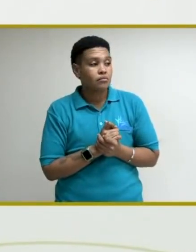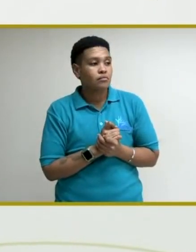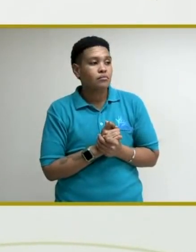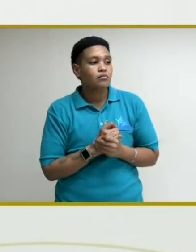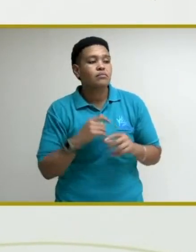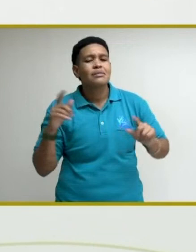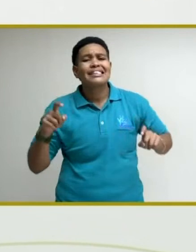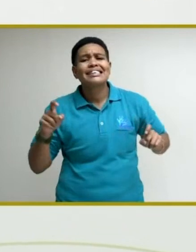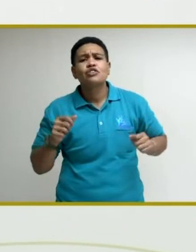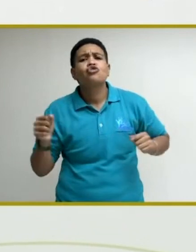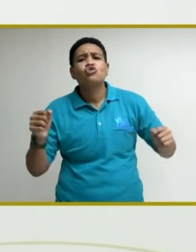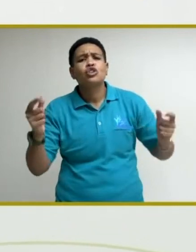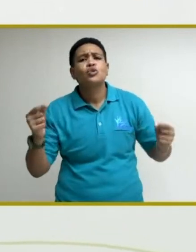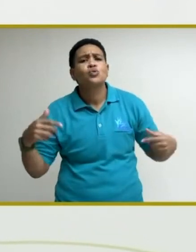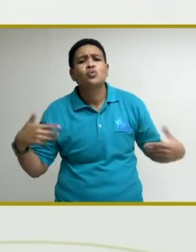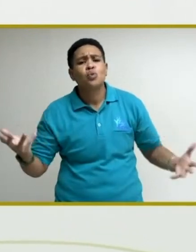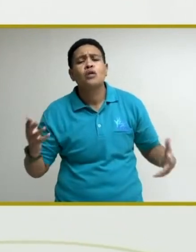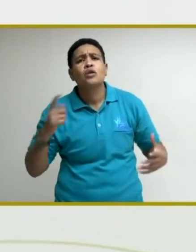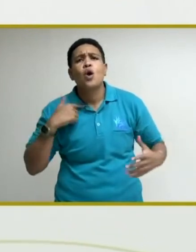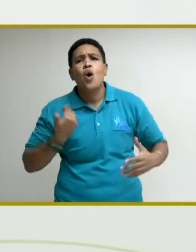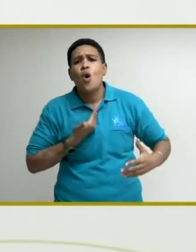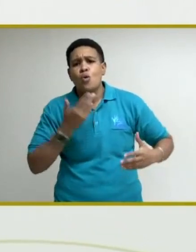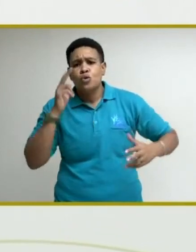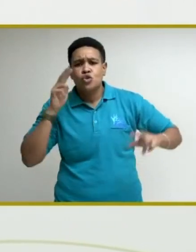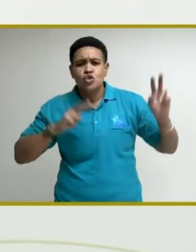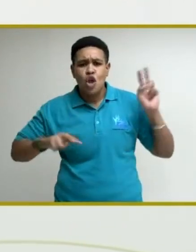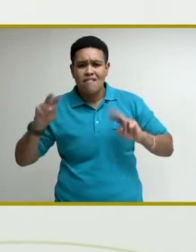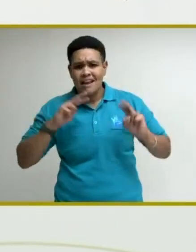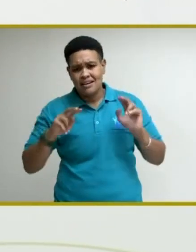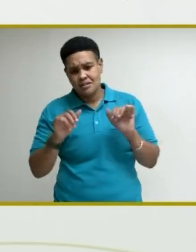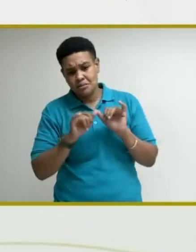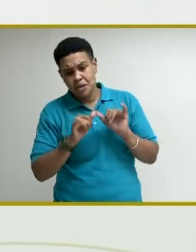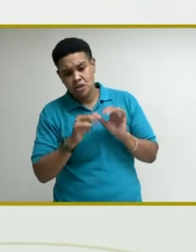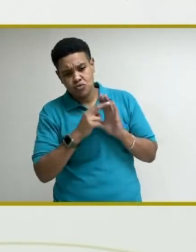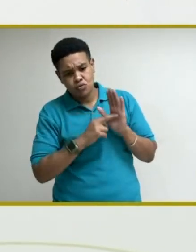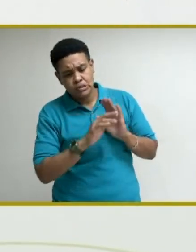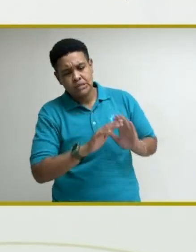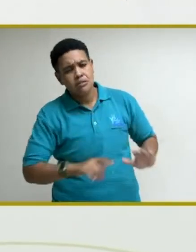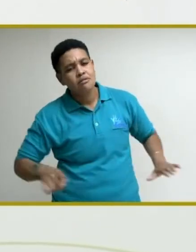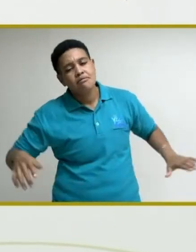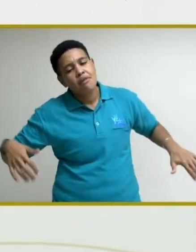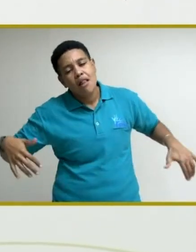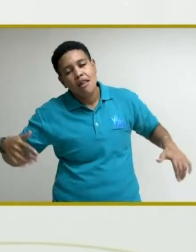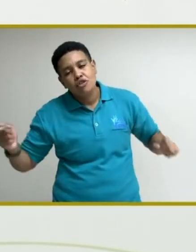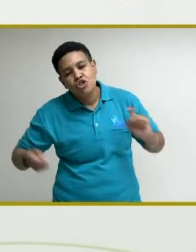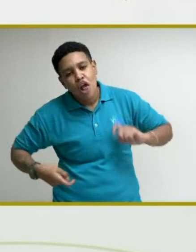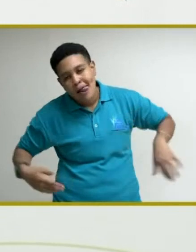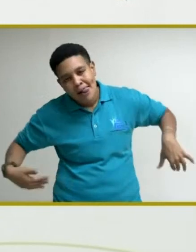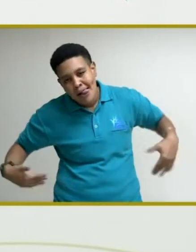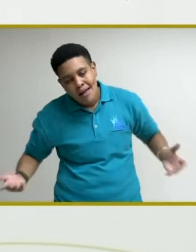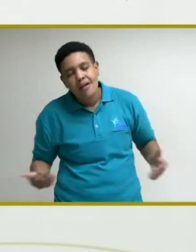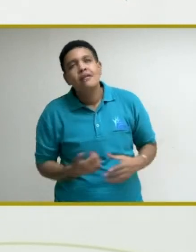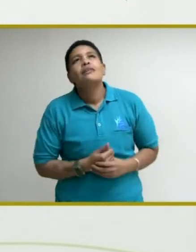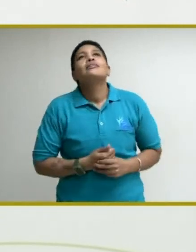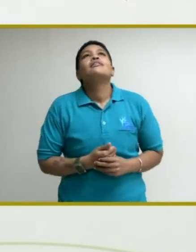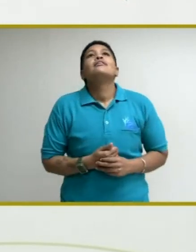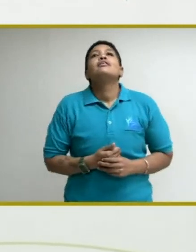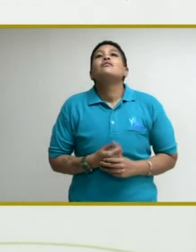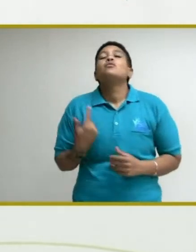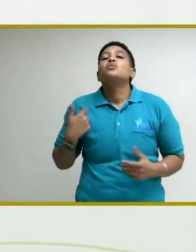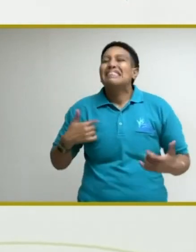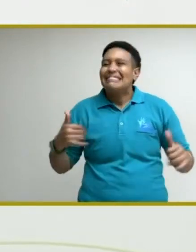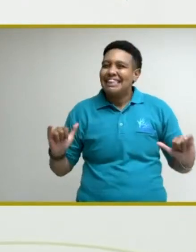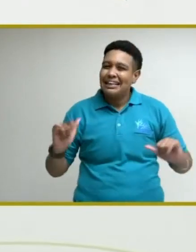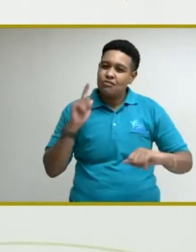Okay, so our surveillance measures really have not changed. We are